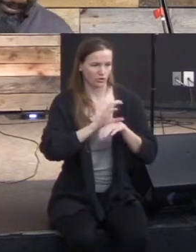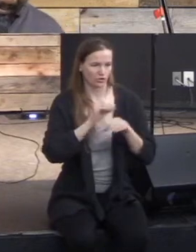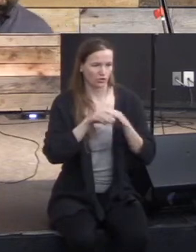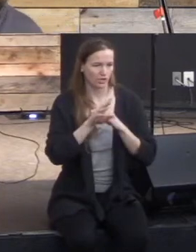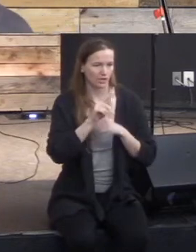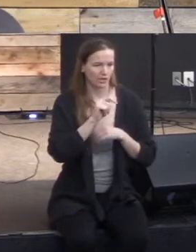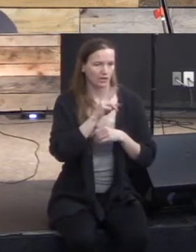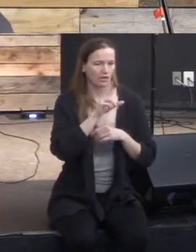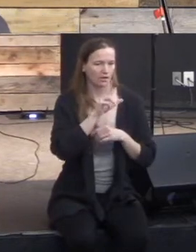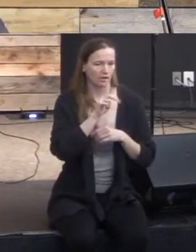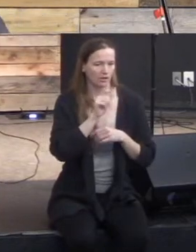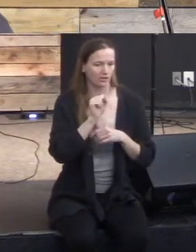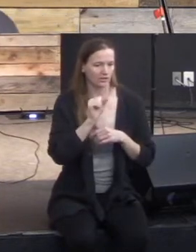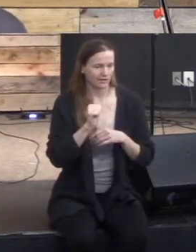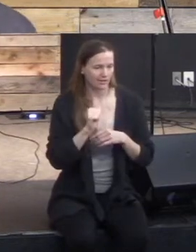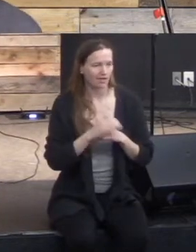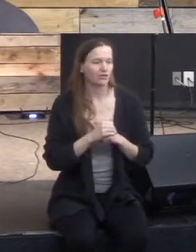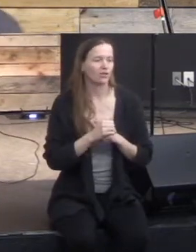for 15 years.